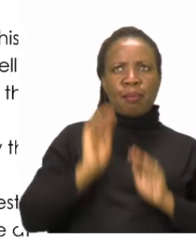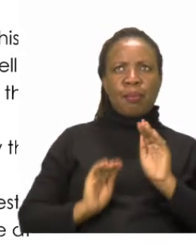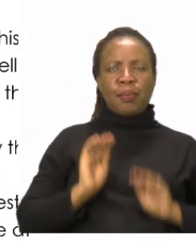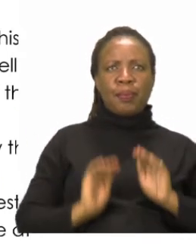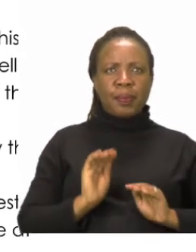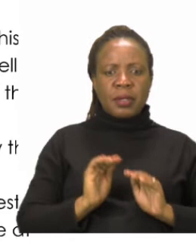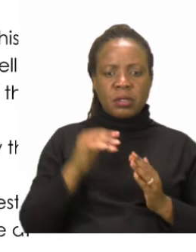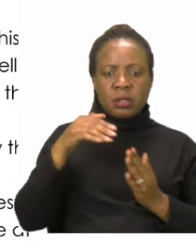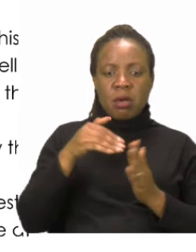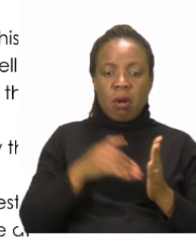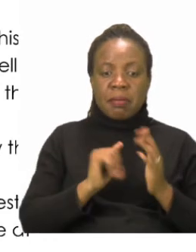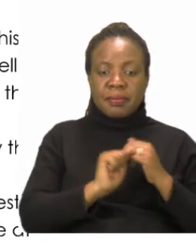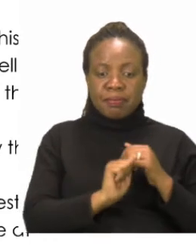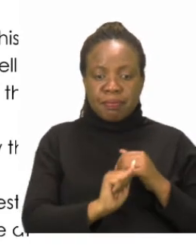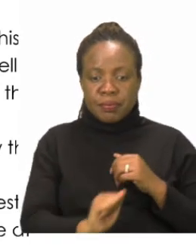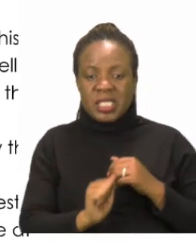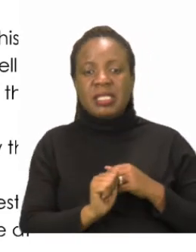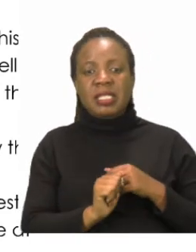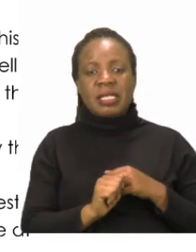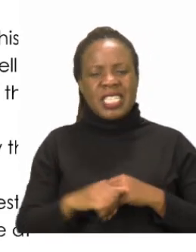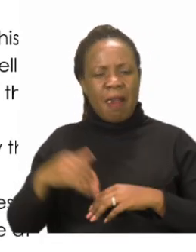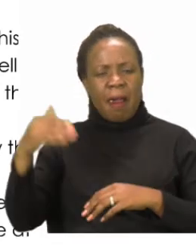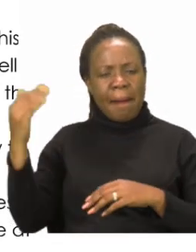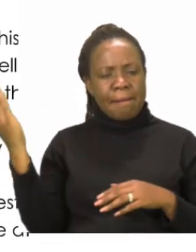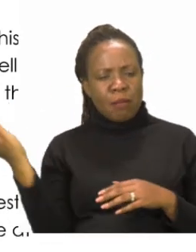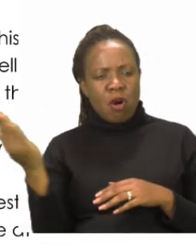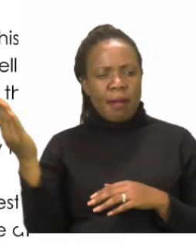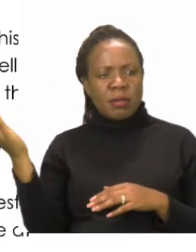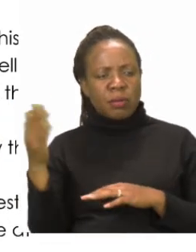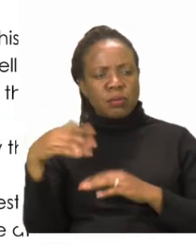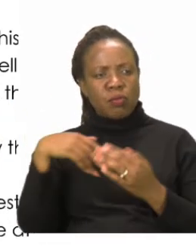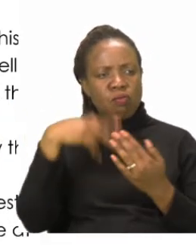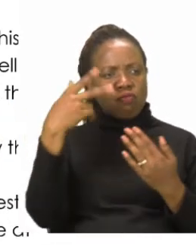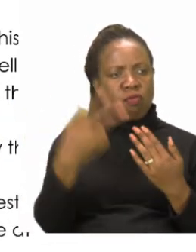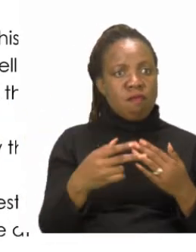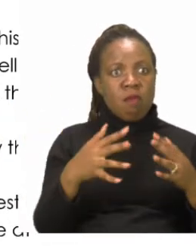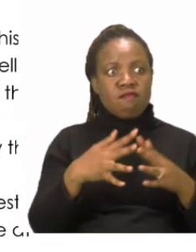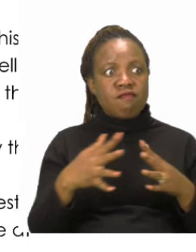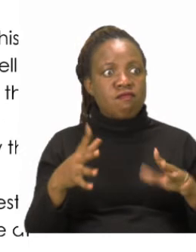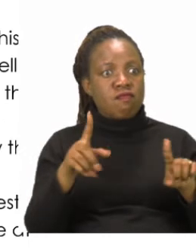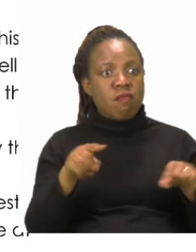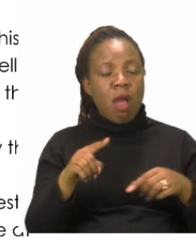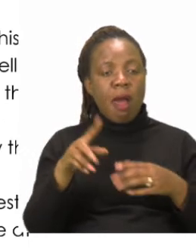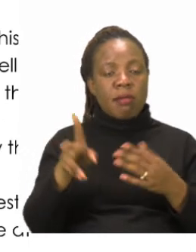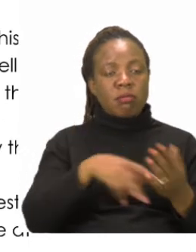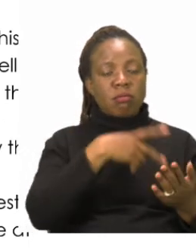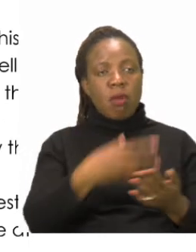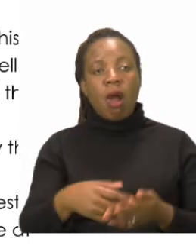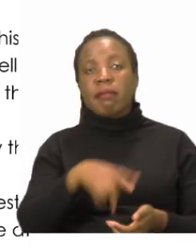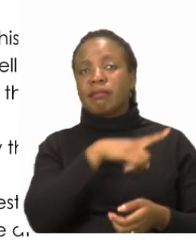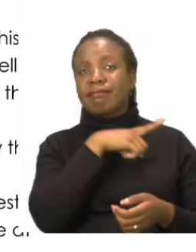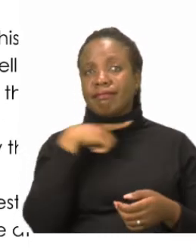and chopped down the beanstalk. The giant fell and died. Jack